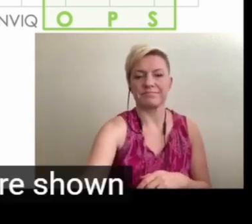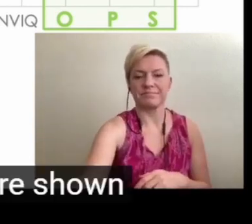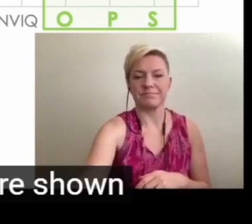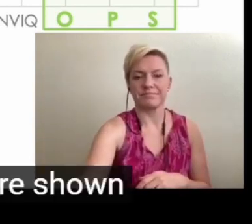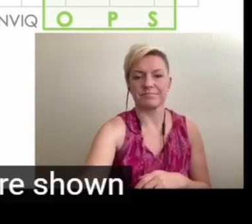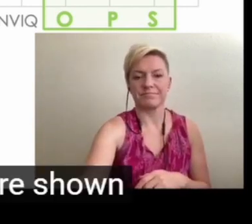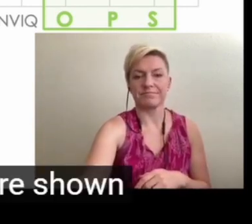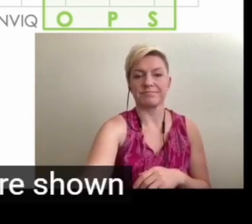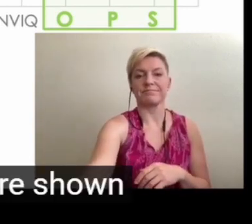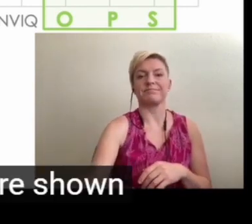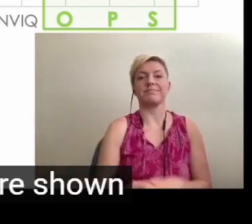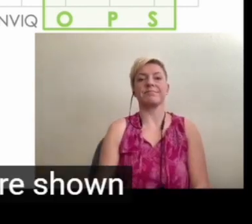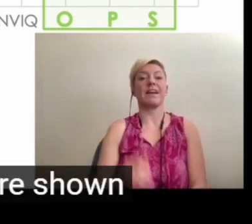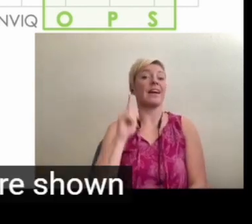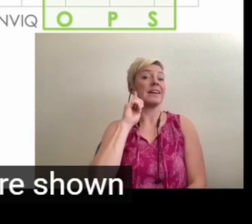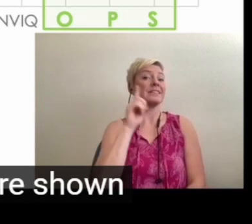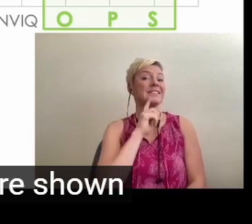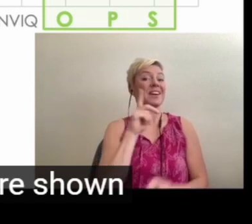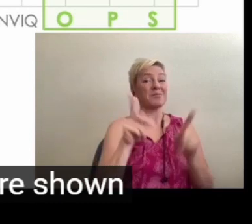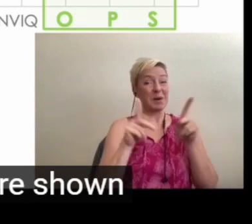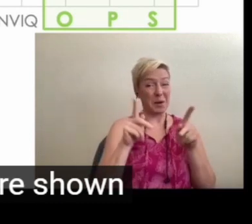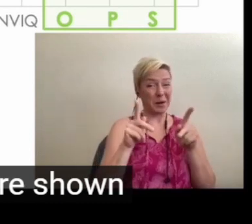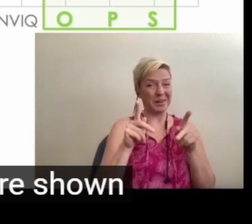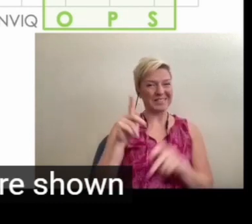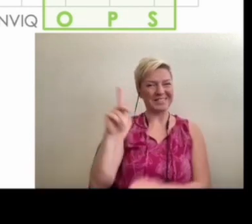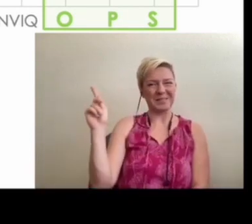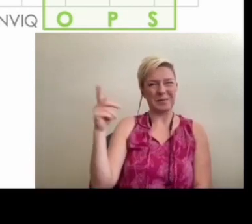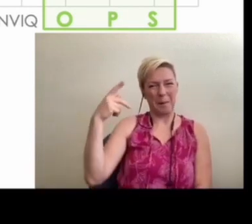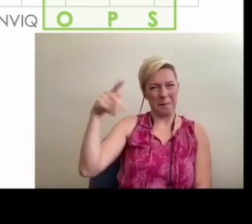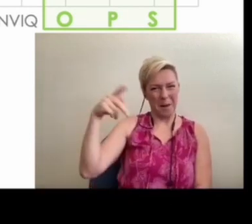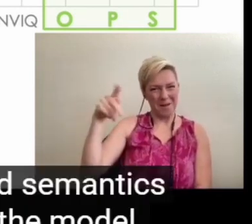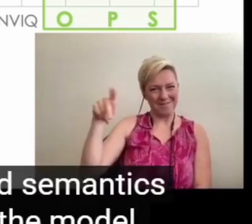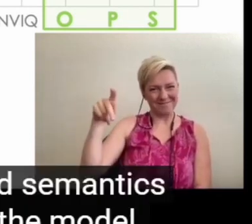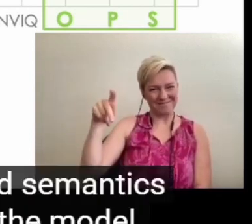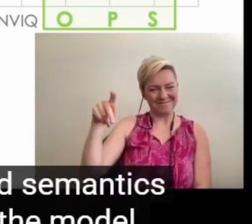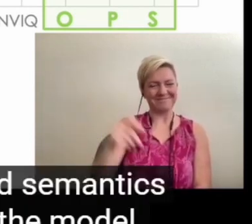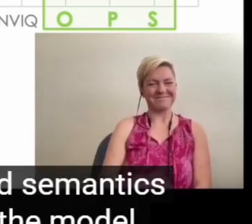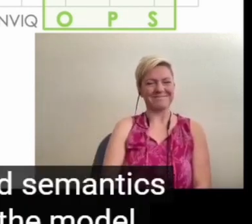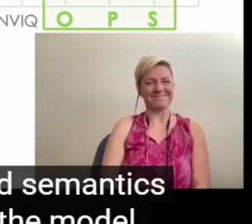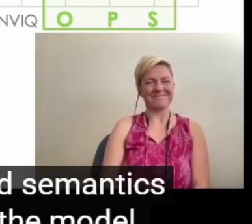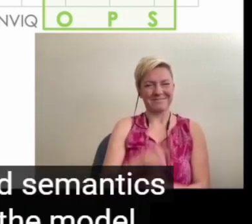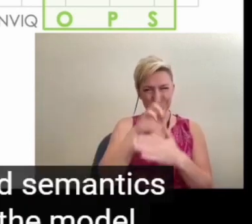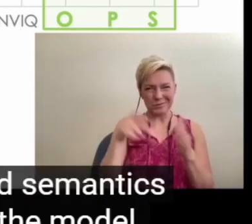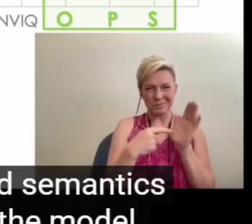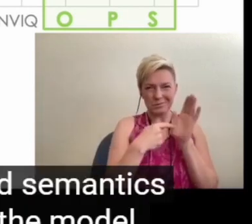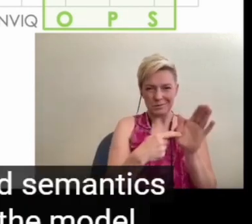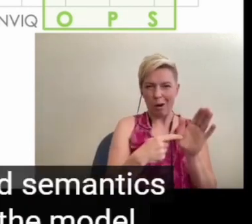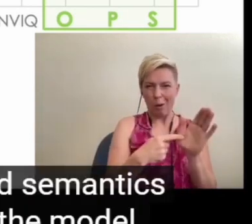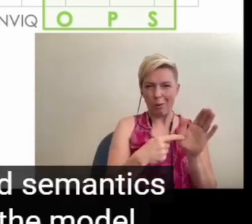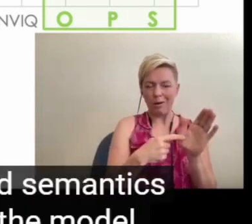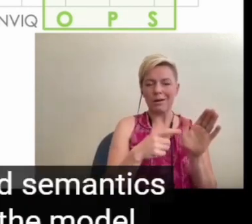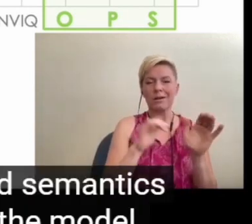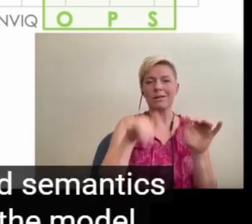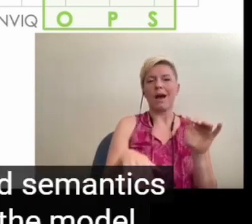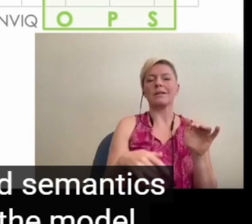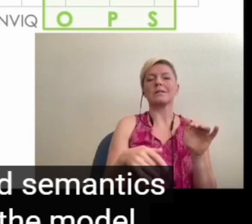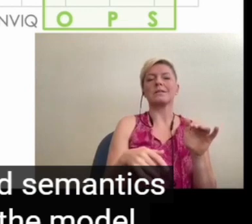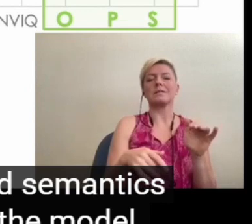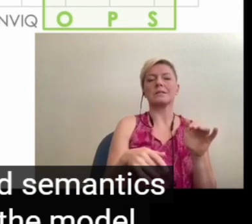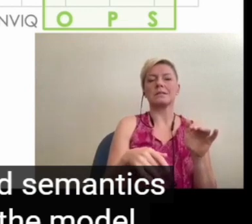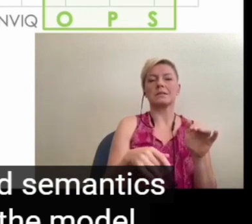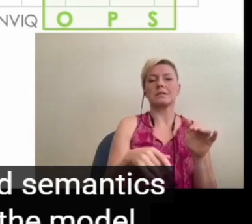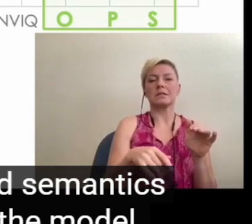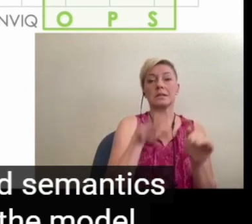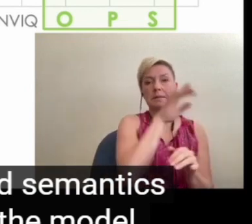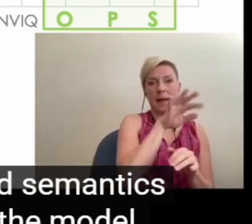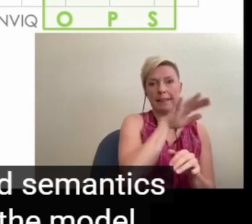The results for deaf participants are shown in purple. And you can see that orthography and semantics were the